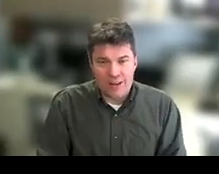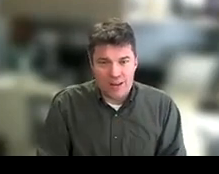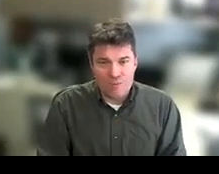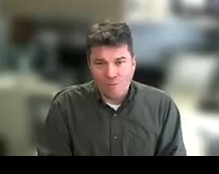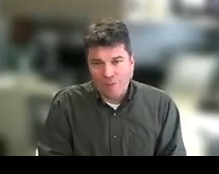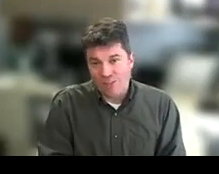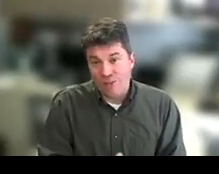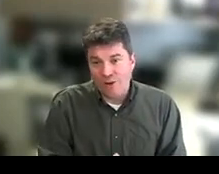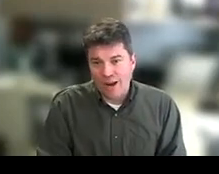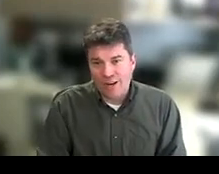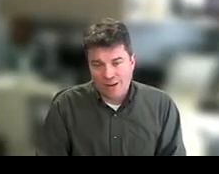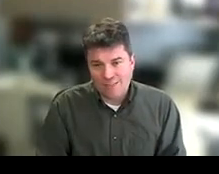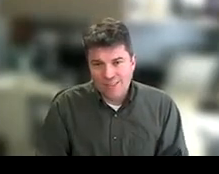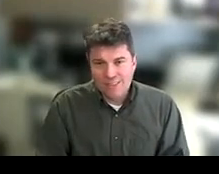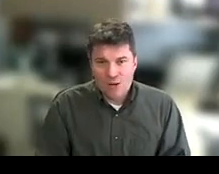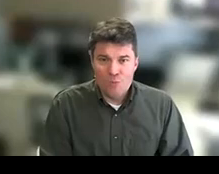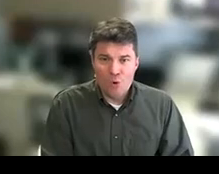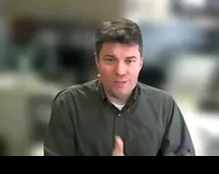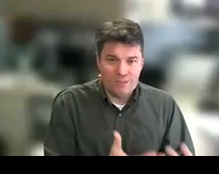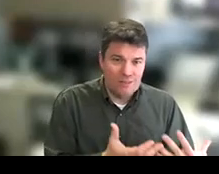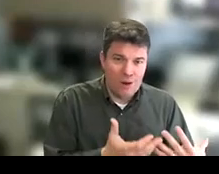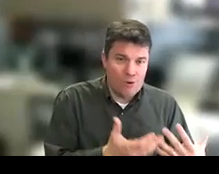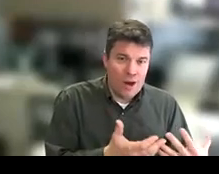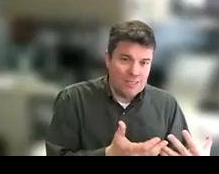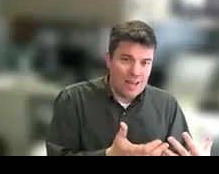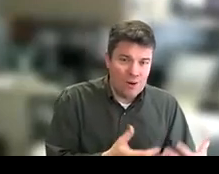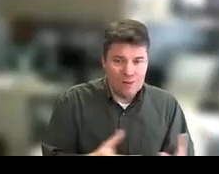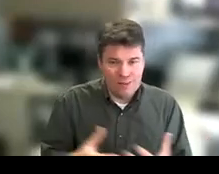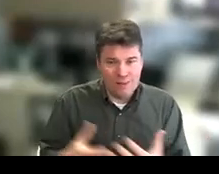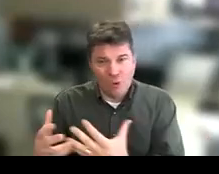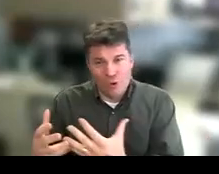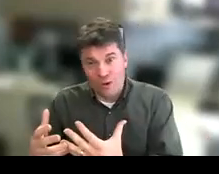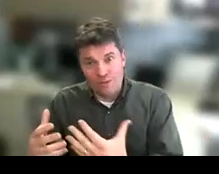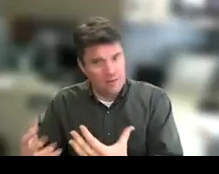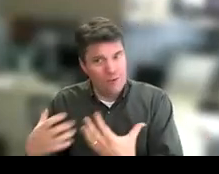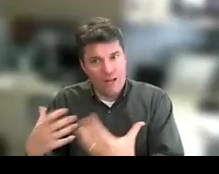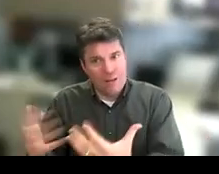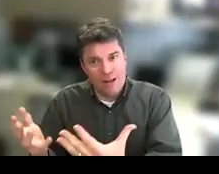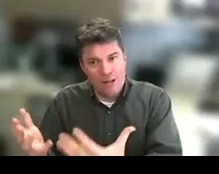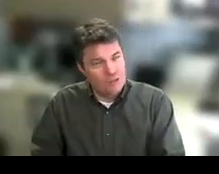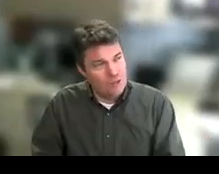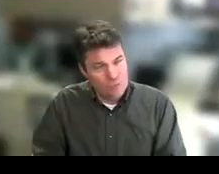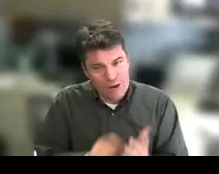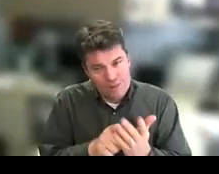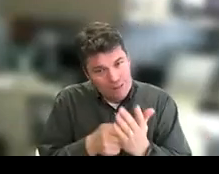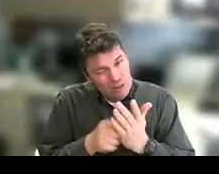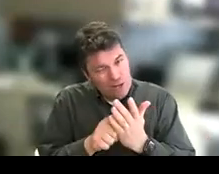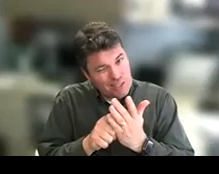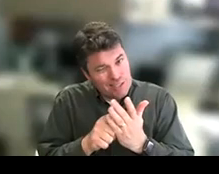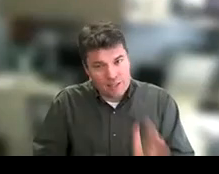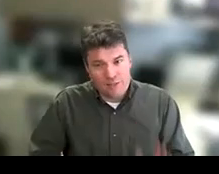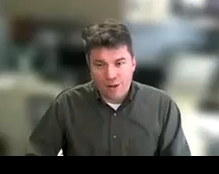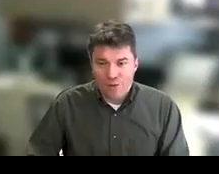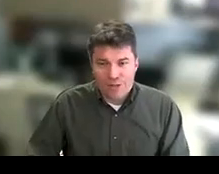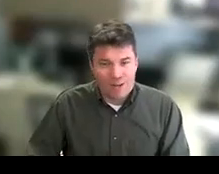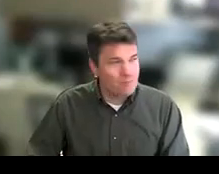the sensitivity and based on their age, because newborns don't cry as loud, and then older ones, they really bellow. So we had